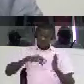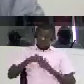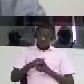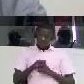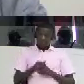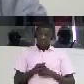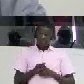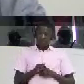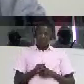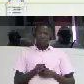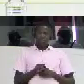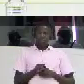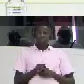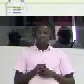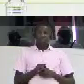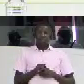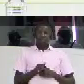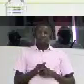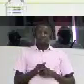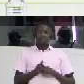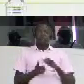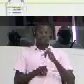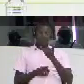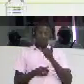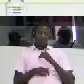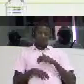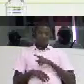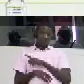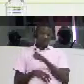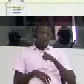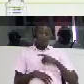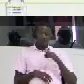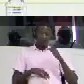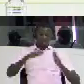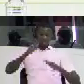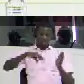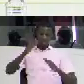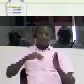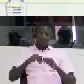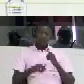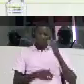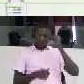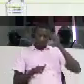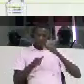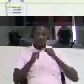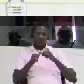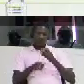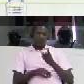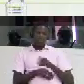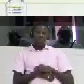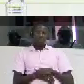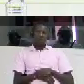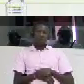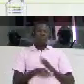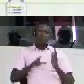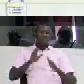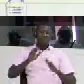naa waaw ñu ngi door sabar si suuf. Yes, if I don't forget, they were drumming low tones